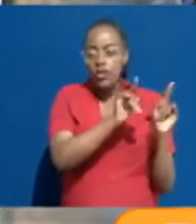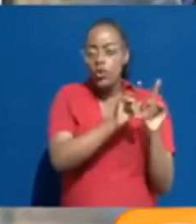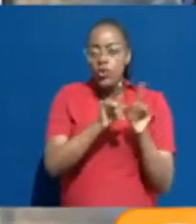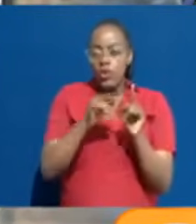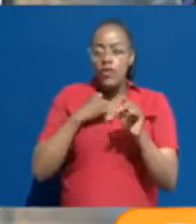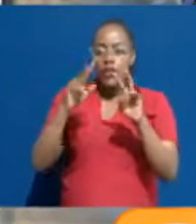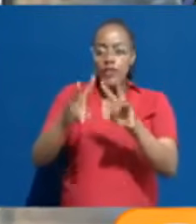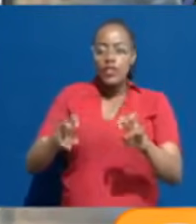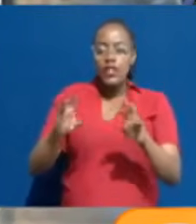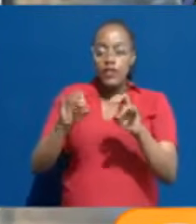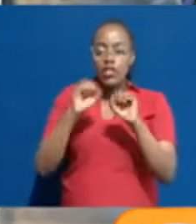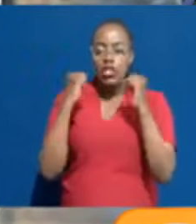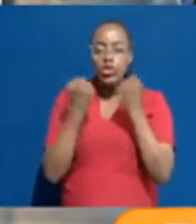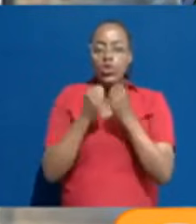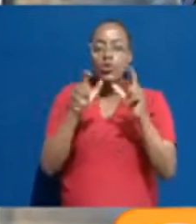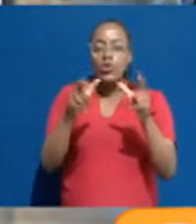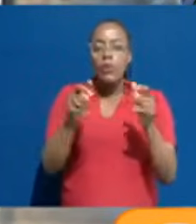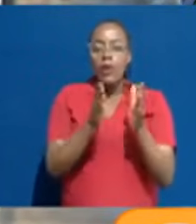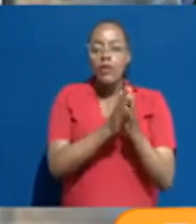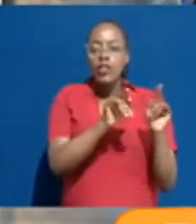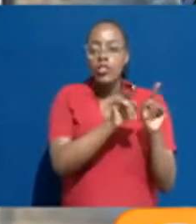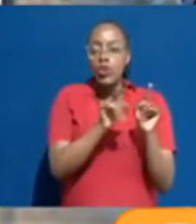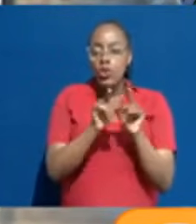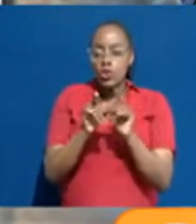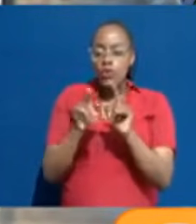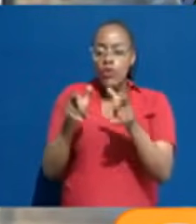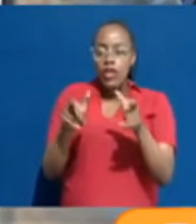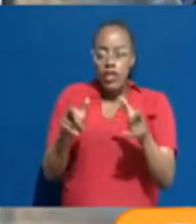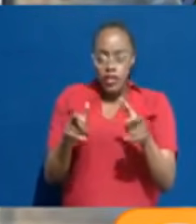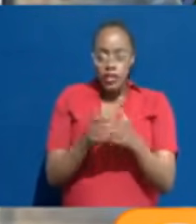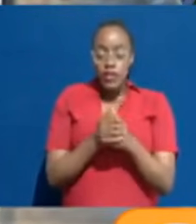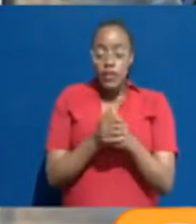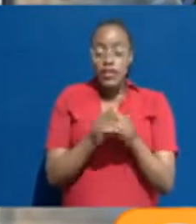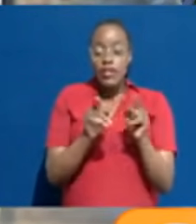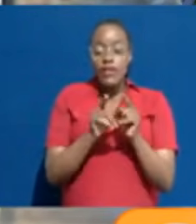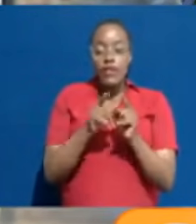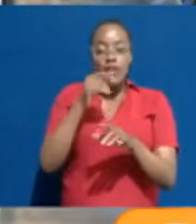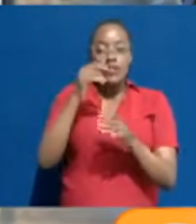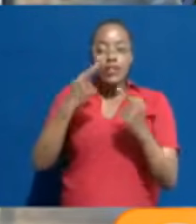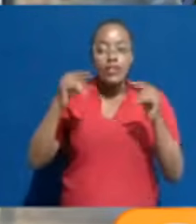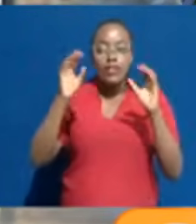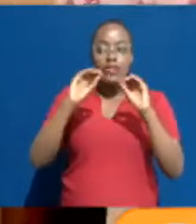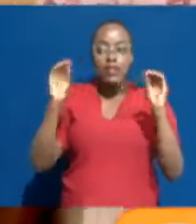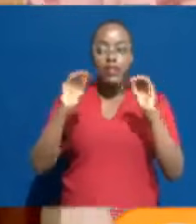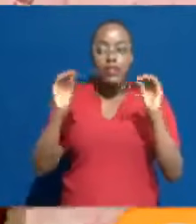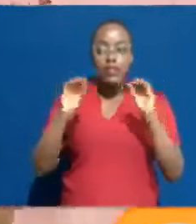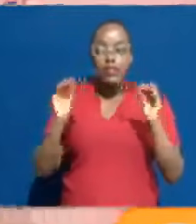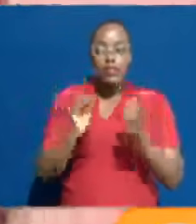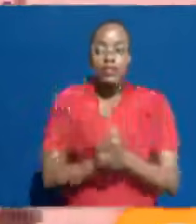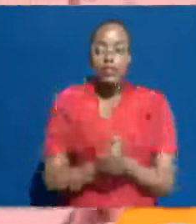search through social media and radio broadcasts with little success. Take a look.